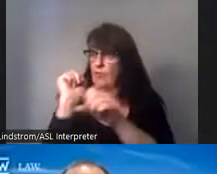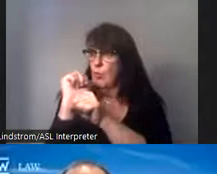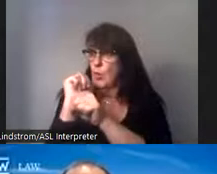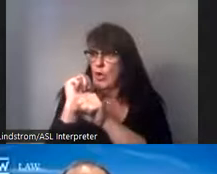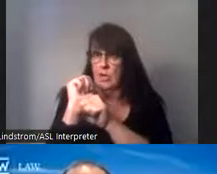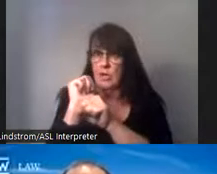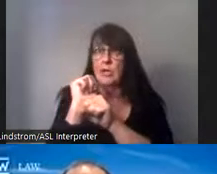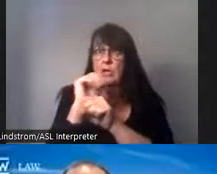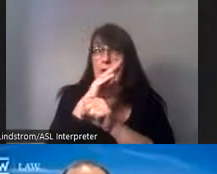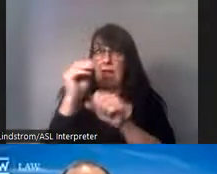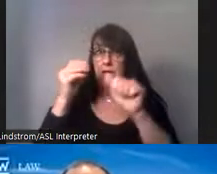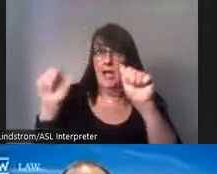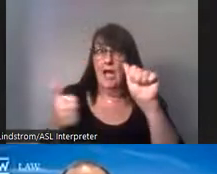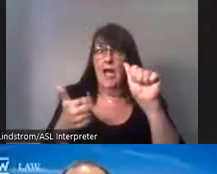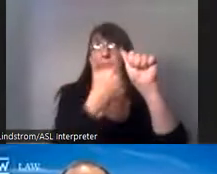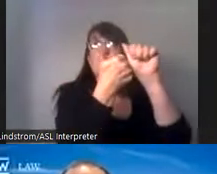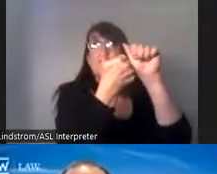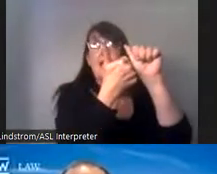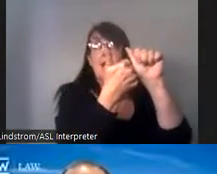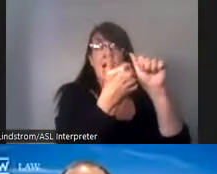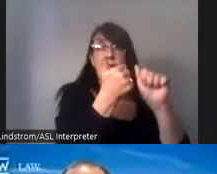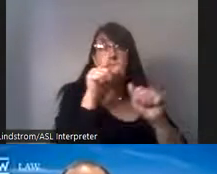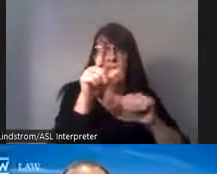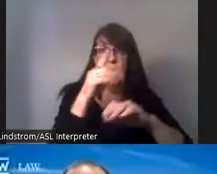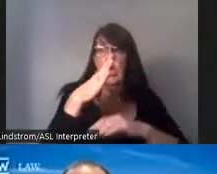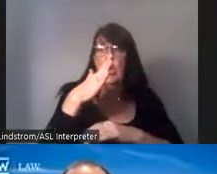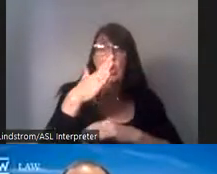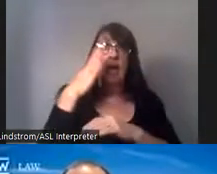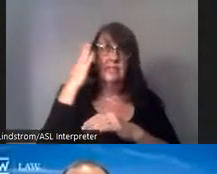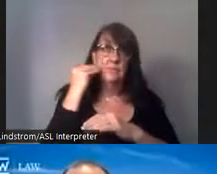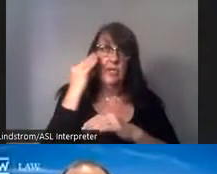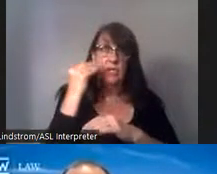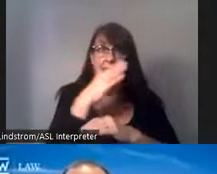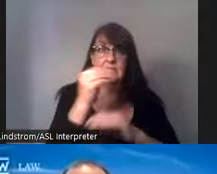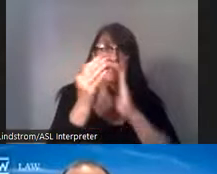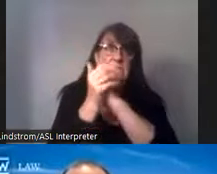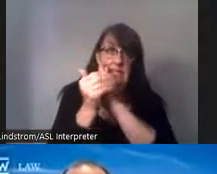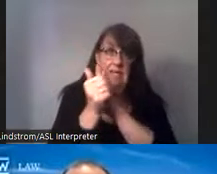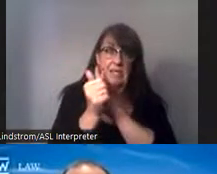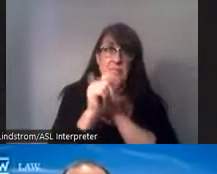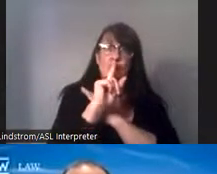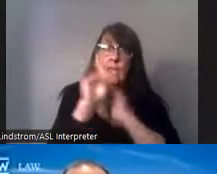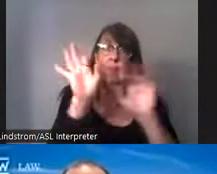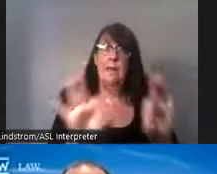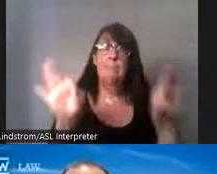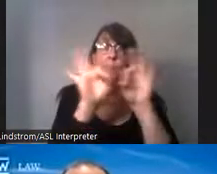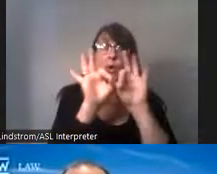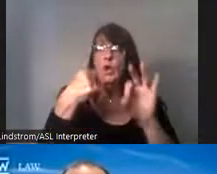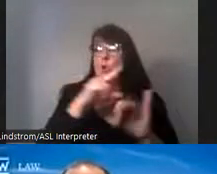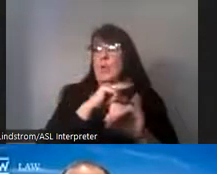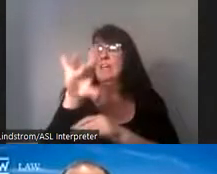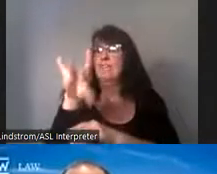and upskilling their experience and expertise is essential. I hope that we can discover